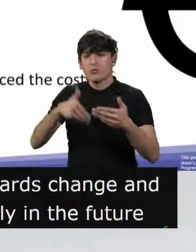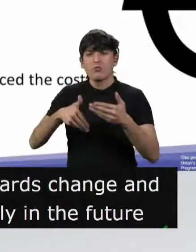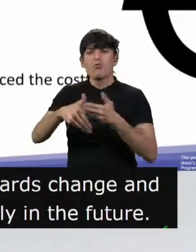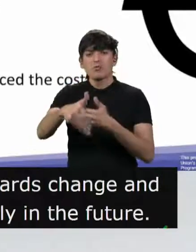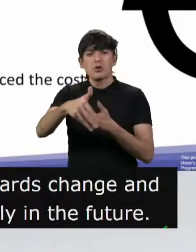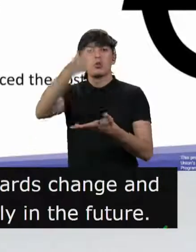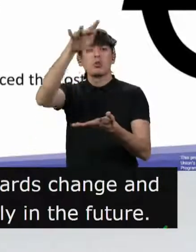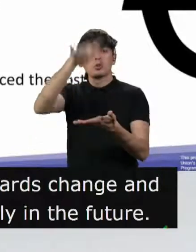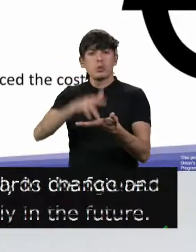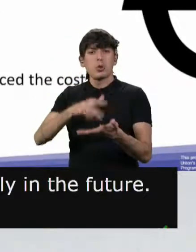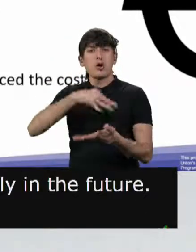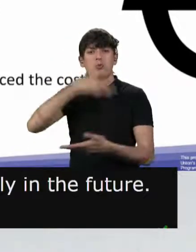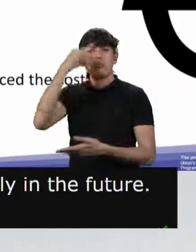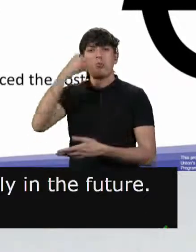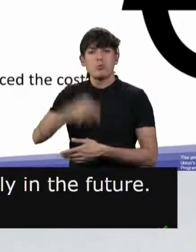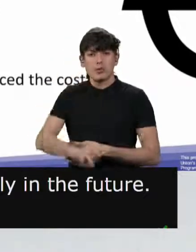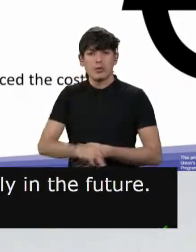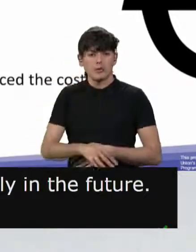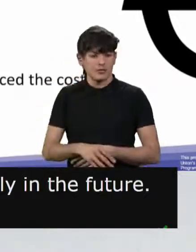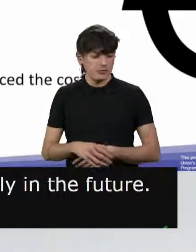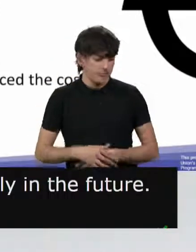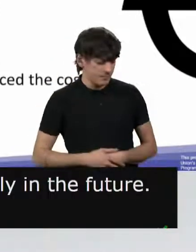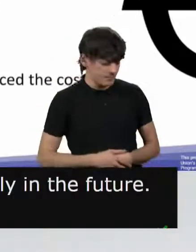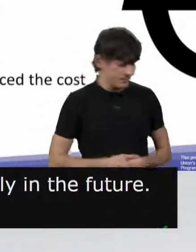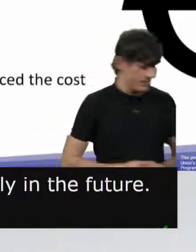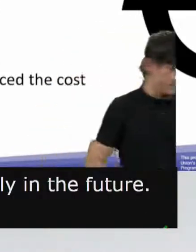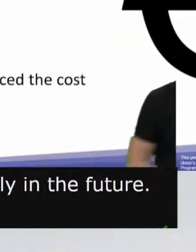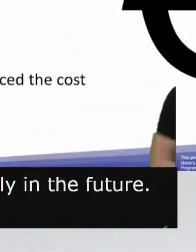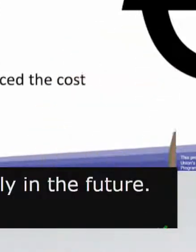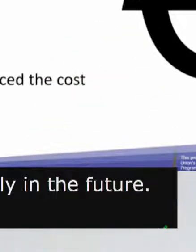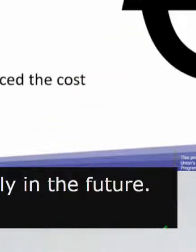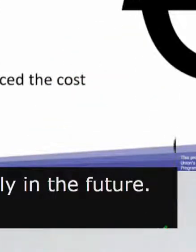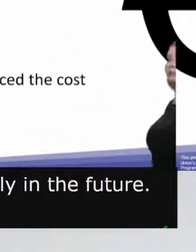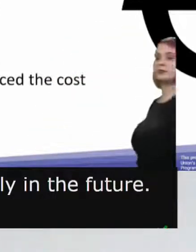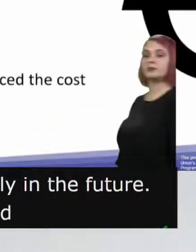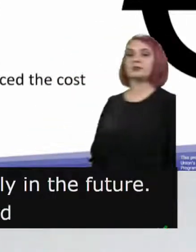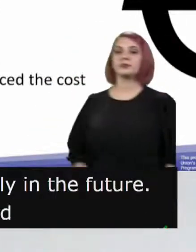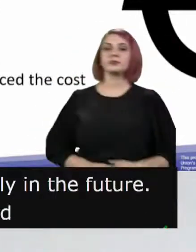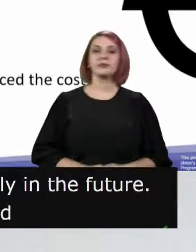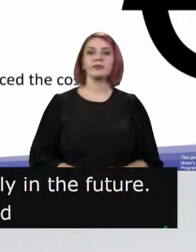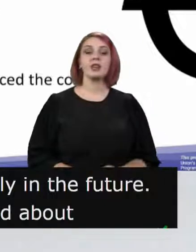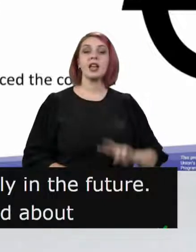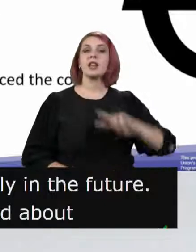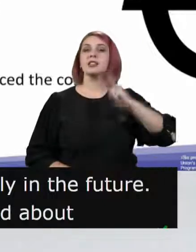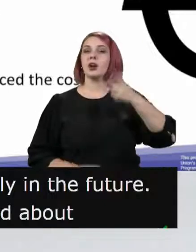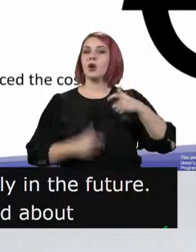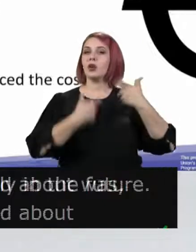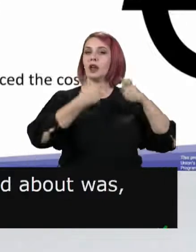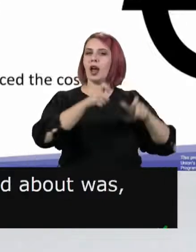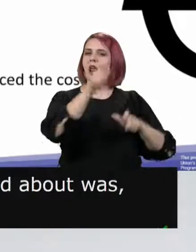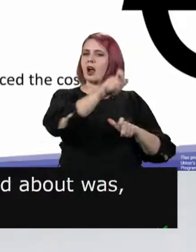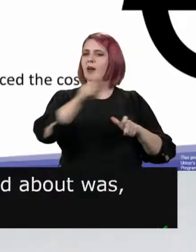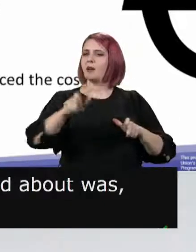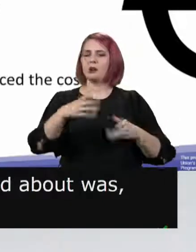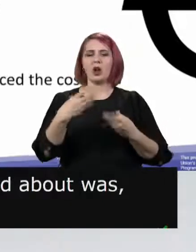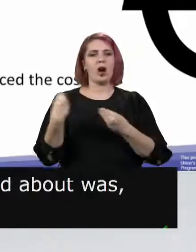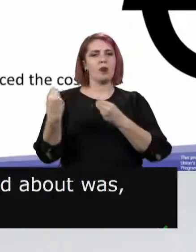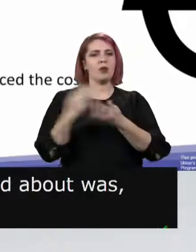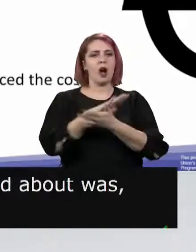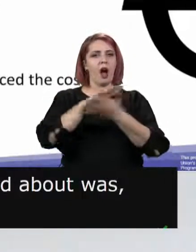The second area that many people talked about was many of the designs are perceived as being expensive.